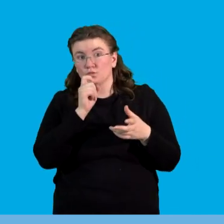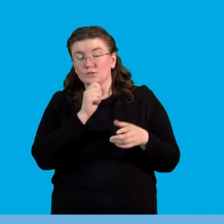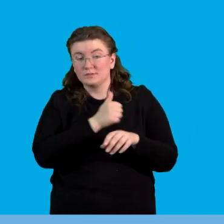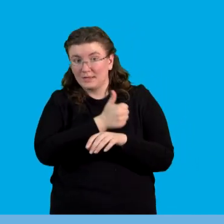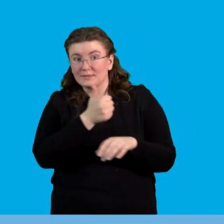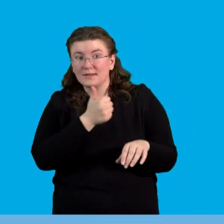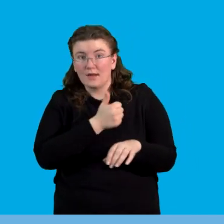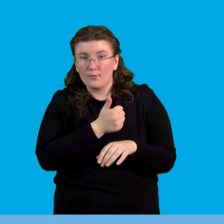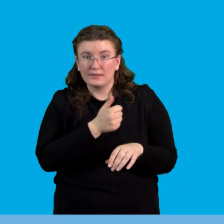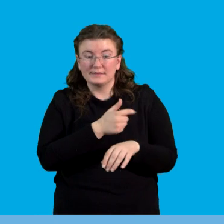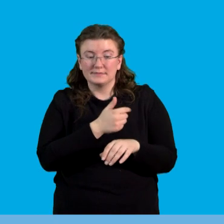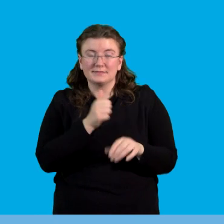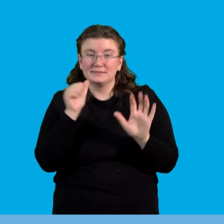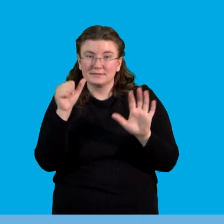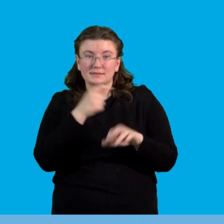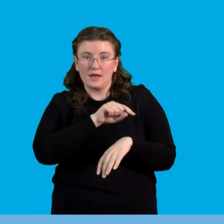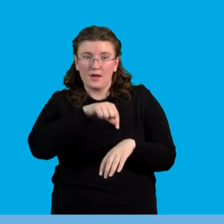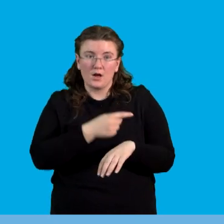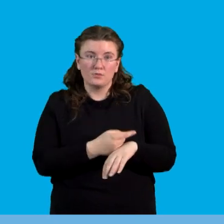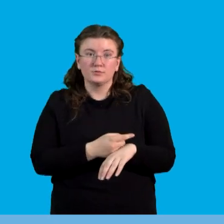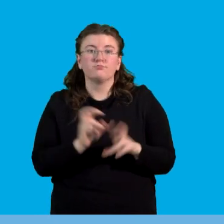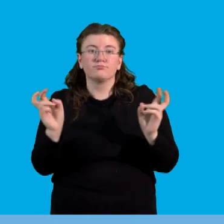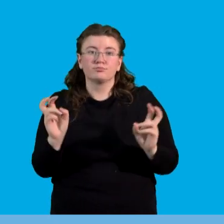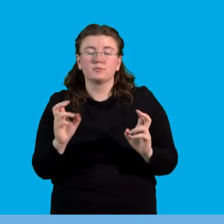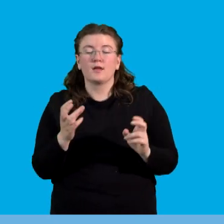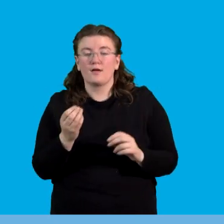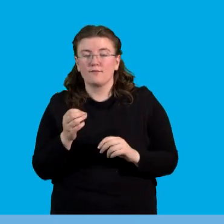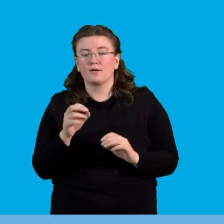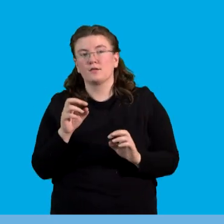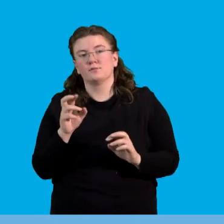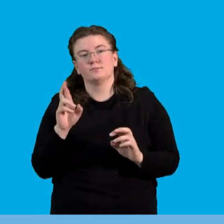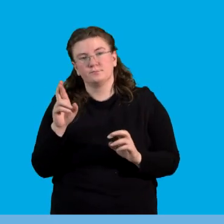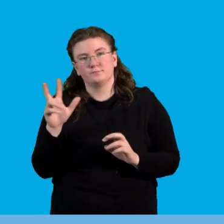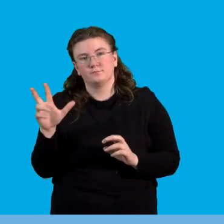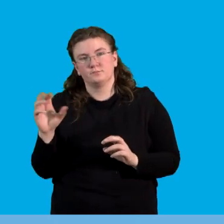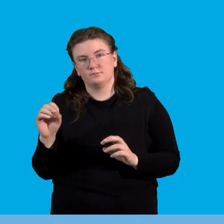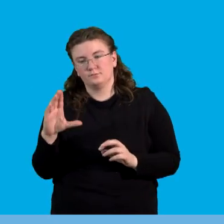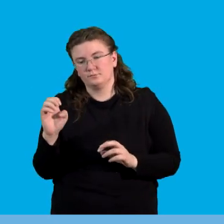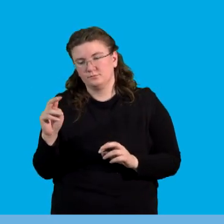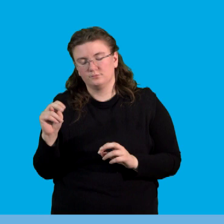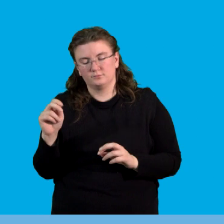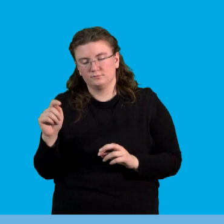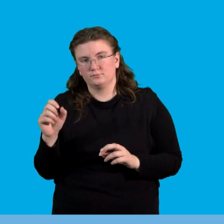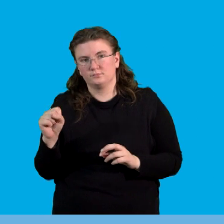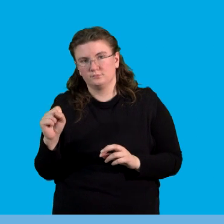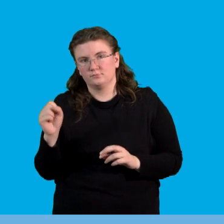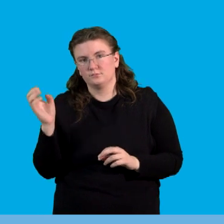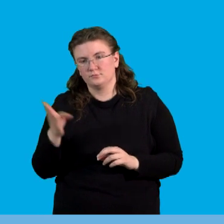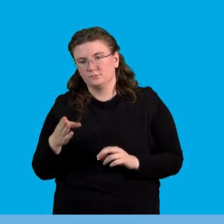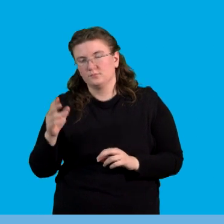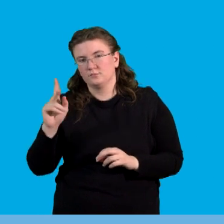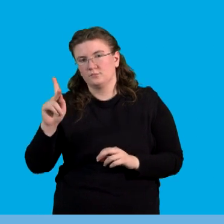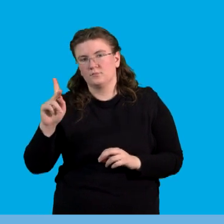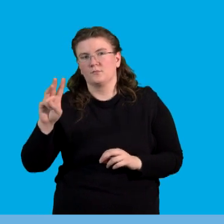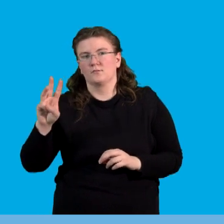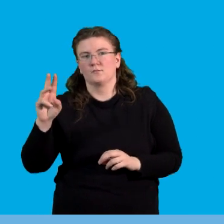6 hours, then, and if the electricity is priced as at 80 cents per kilowatt, you're going to be paying